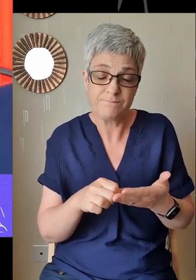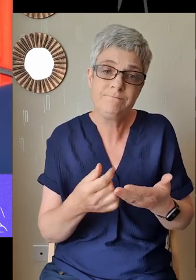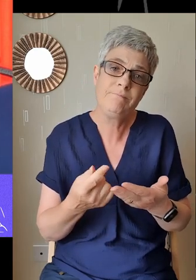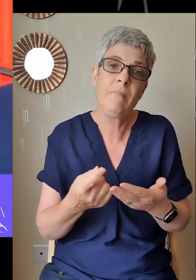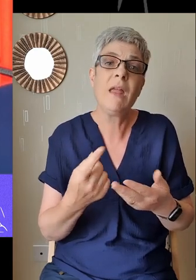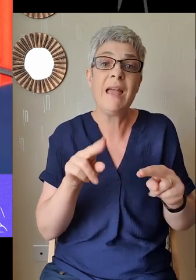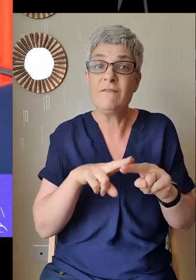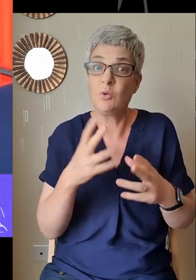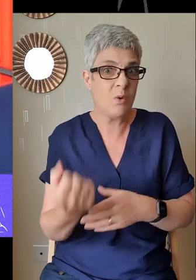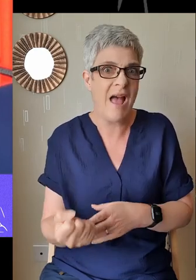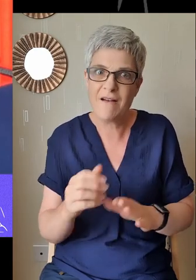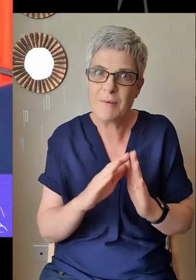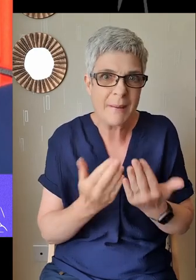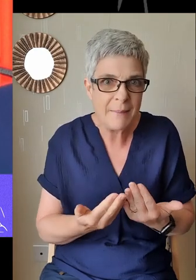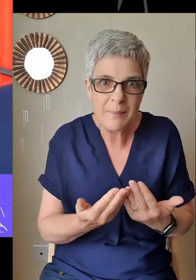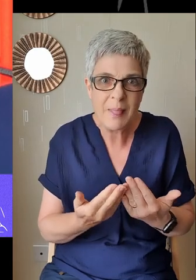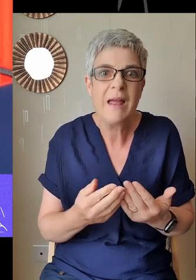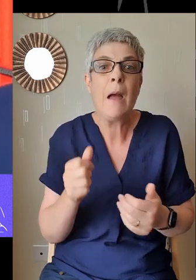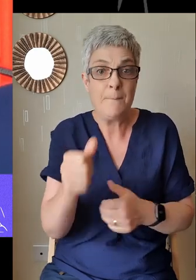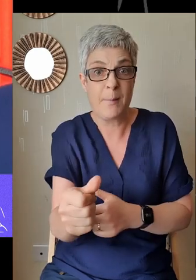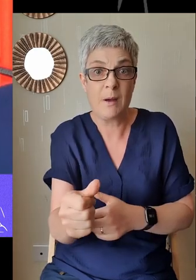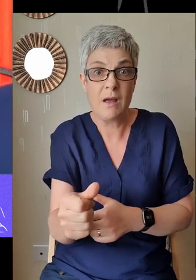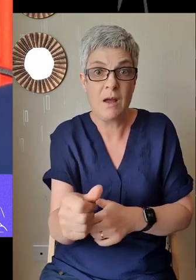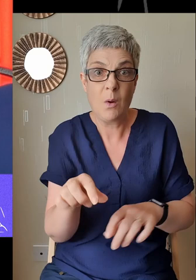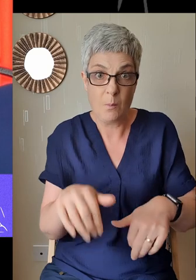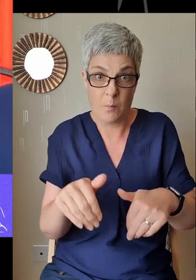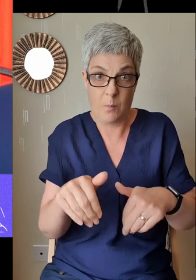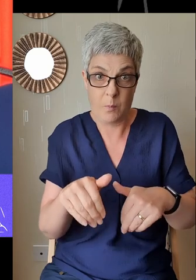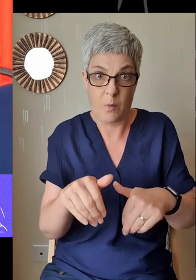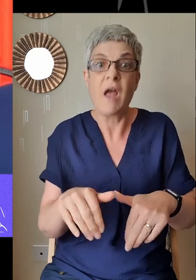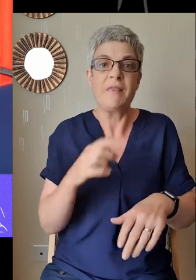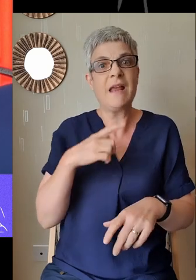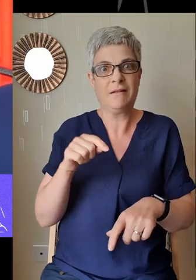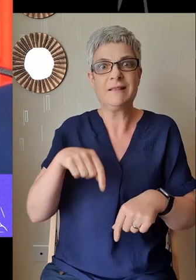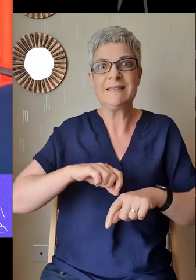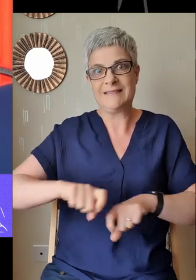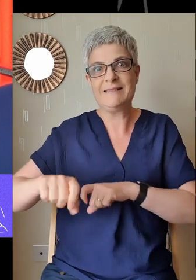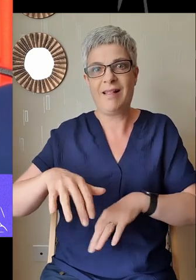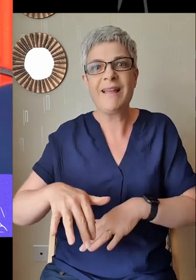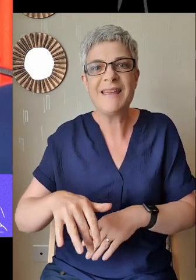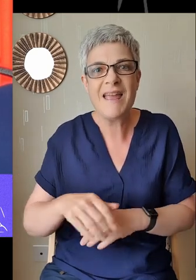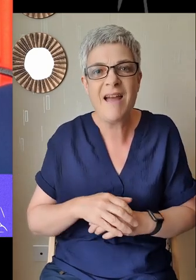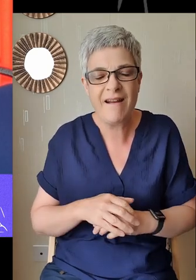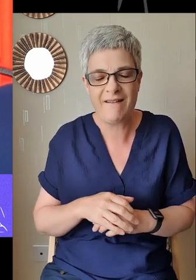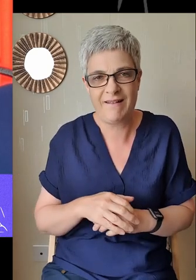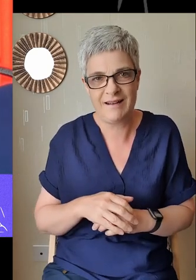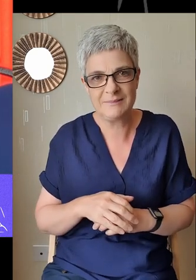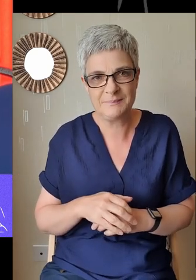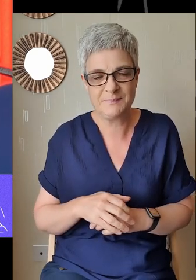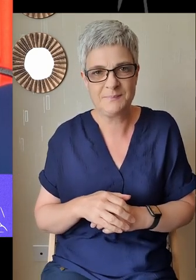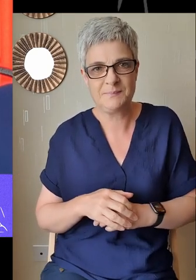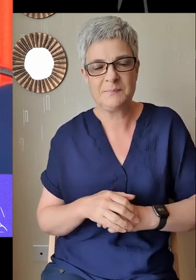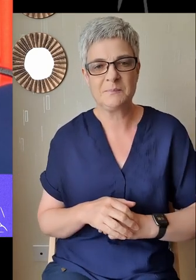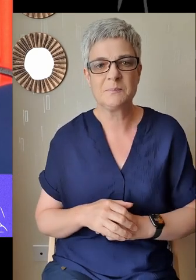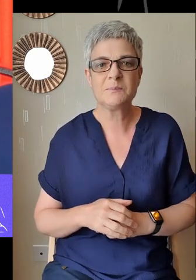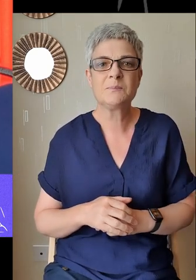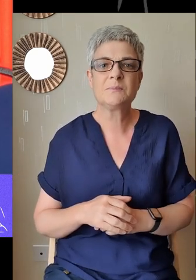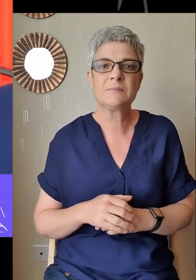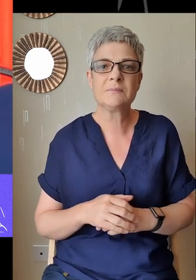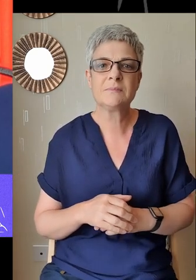one, and come back, and I'll still be here, and it will still be Galatians chapter 5, verses 16 to 26.